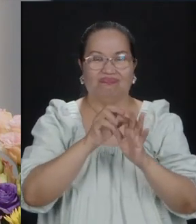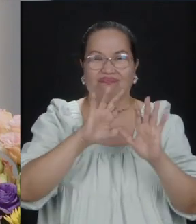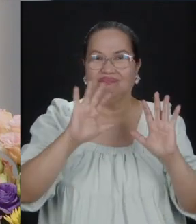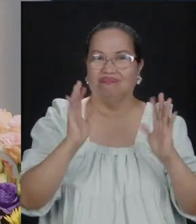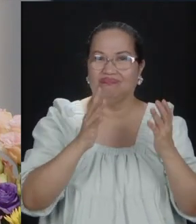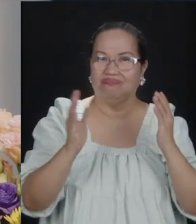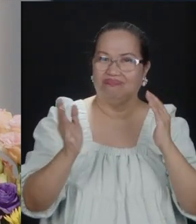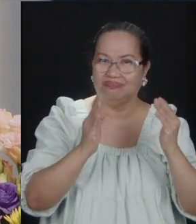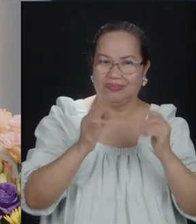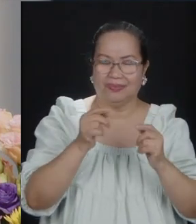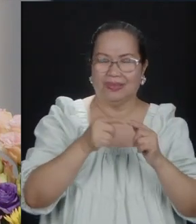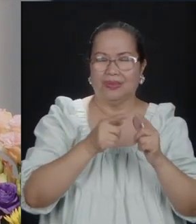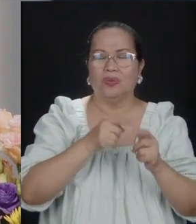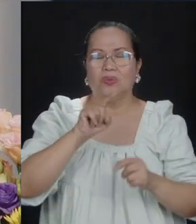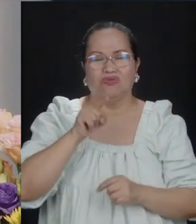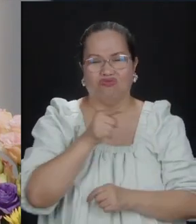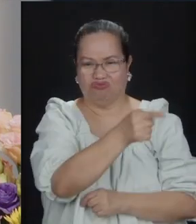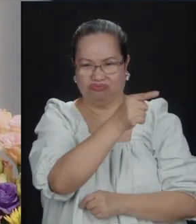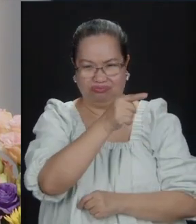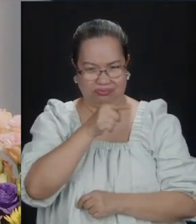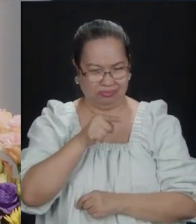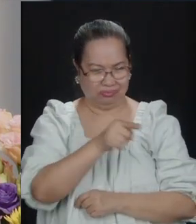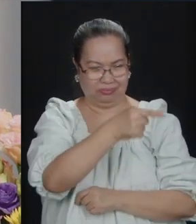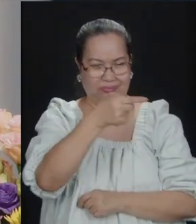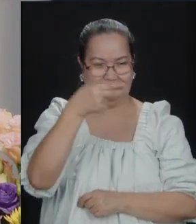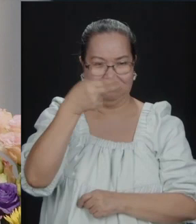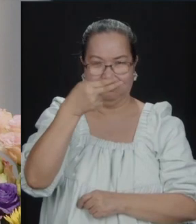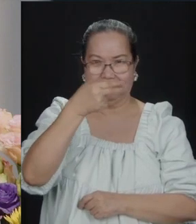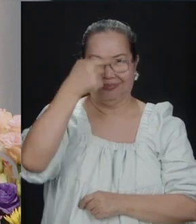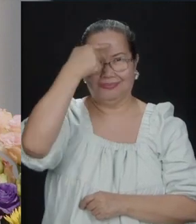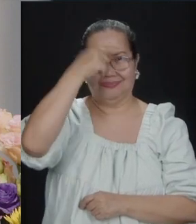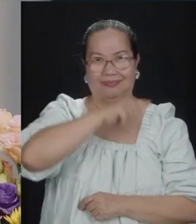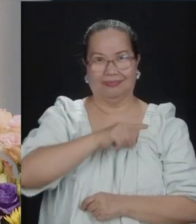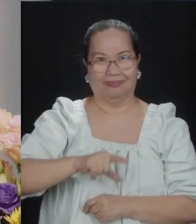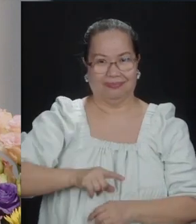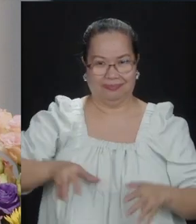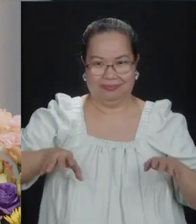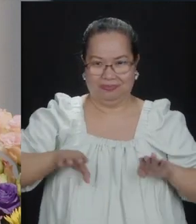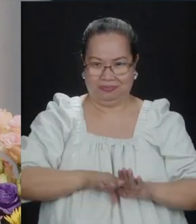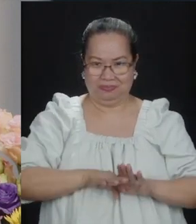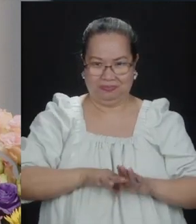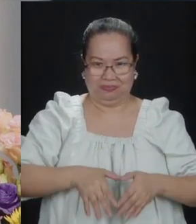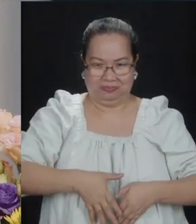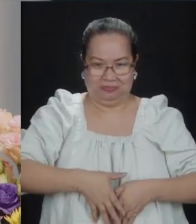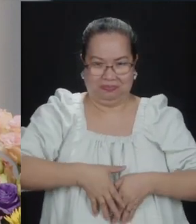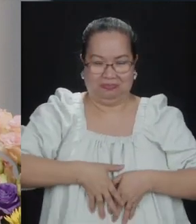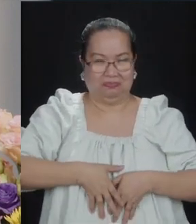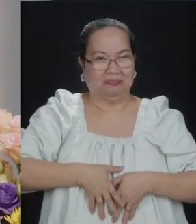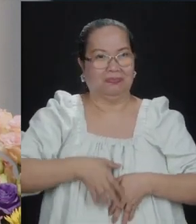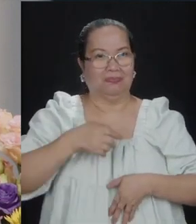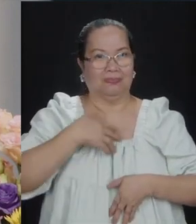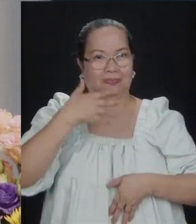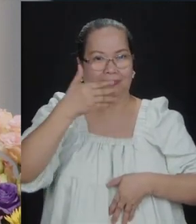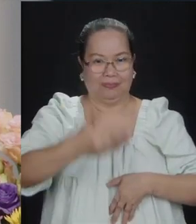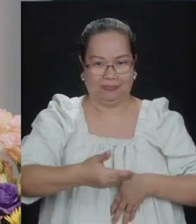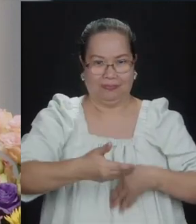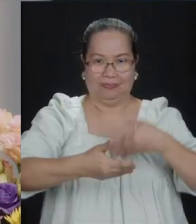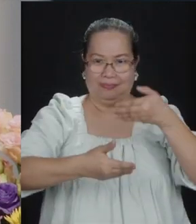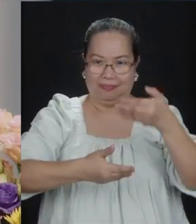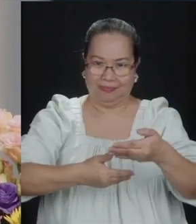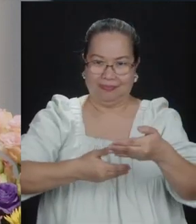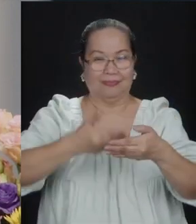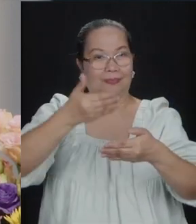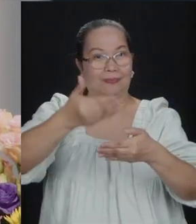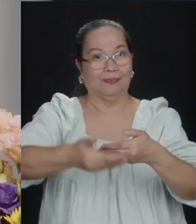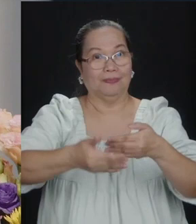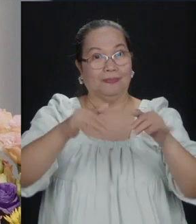used to provoke her grievously to irritate her because the Lord had closed her womb. So it went on year by year.